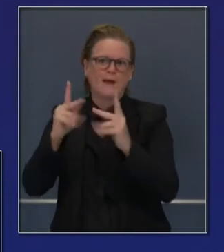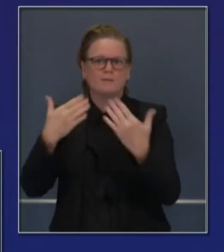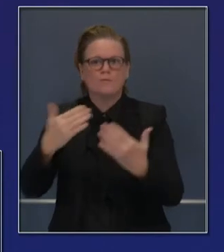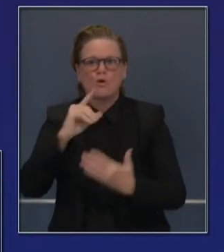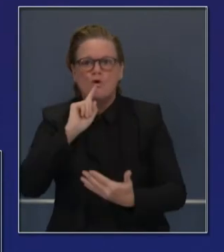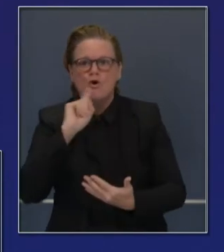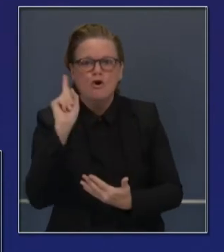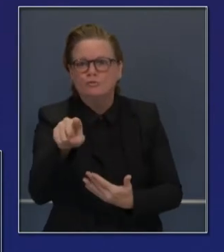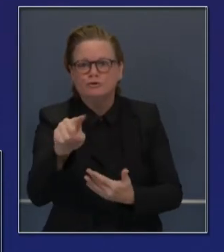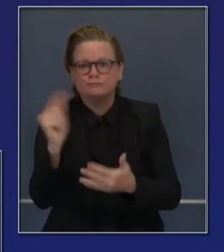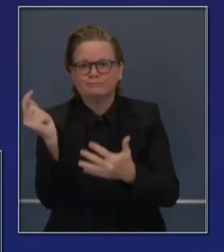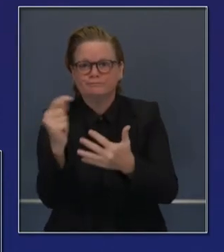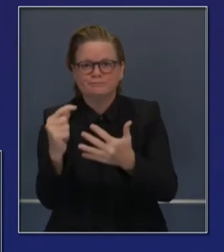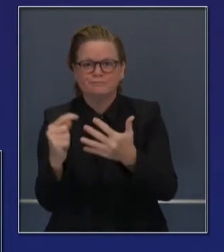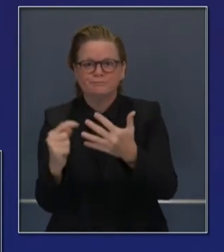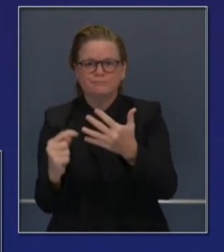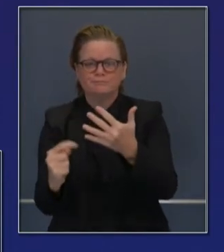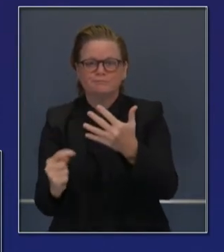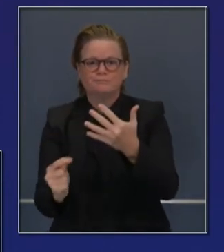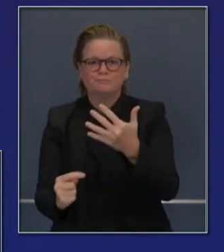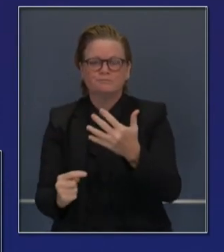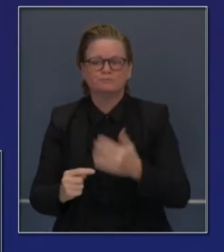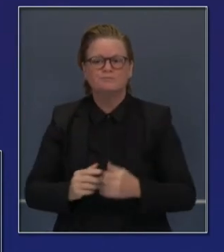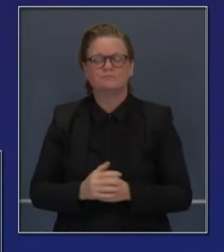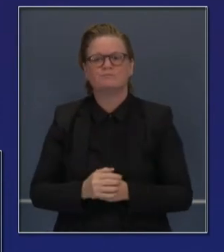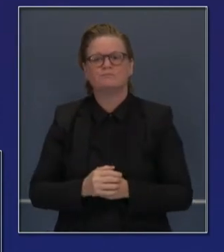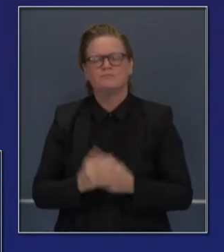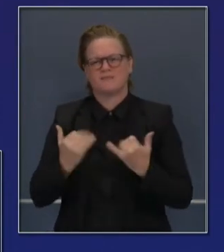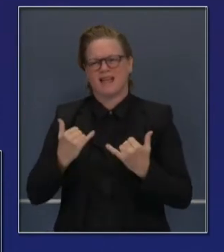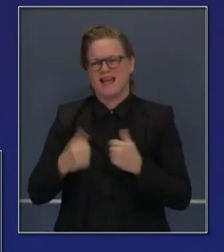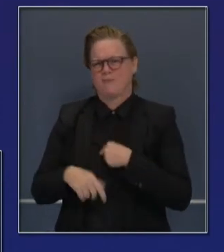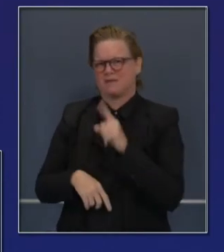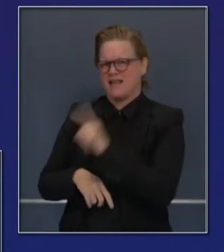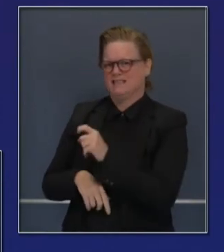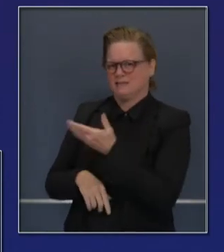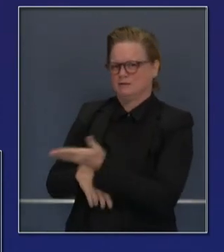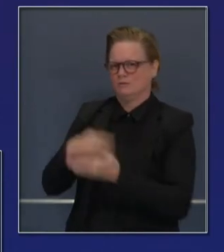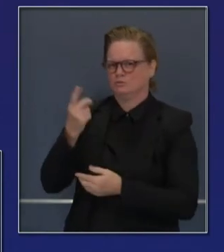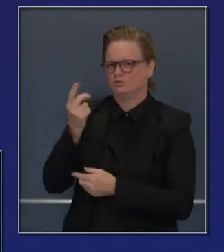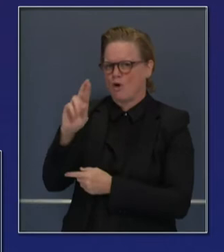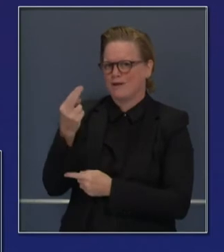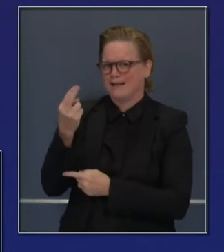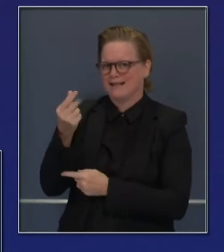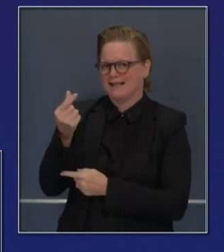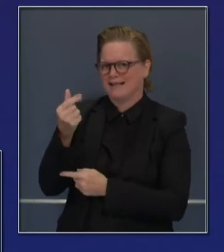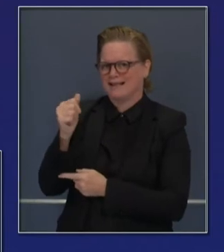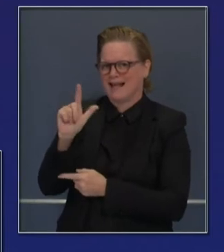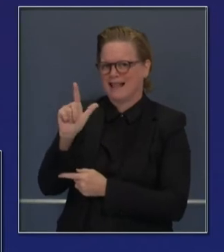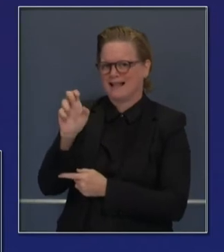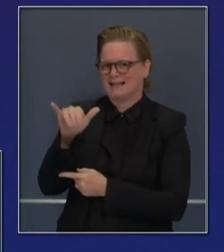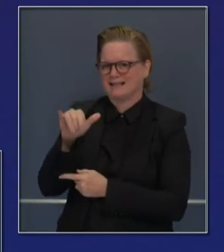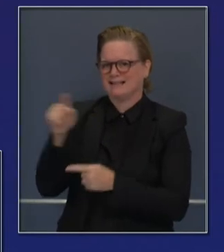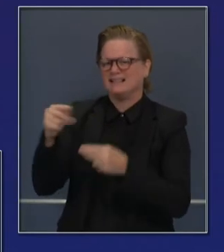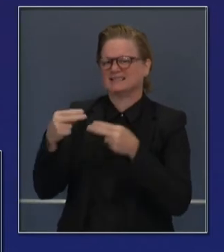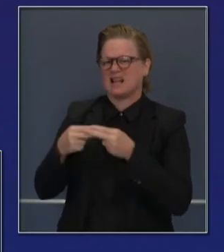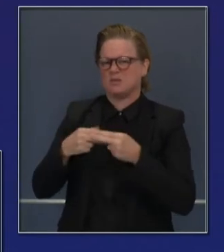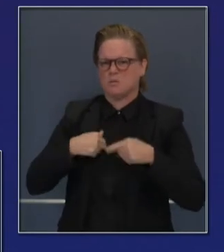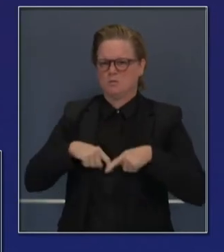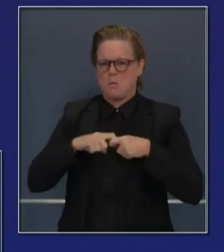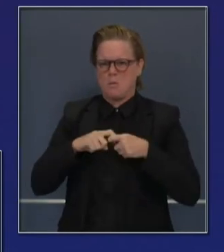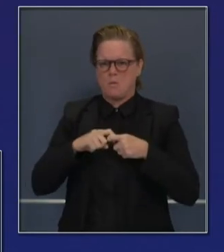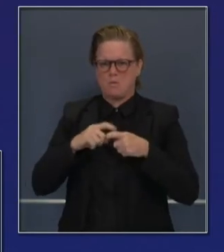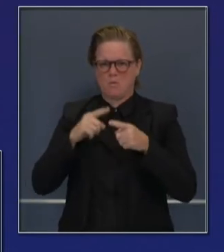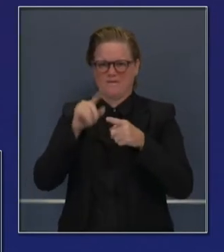point to reiterate, maybe you can talk just briefly before I move on in these slides, and I'll put up this current tiered